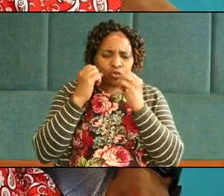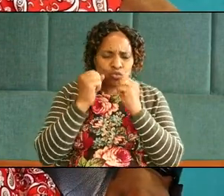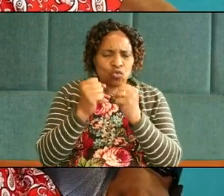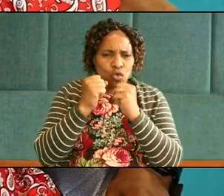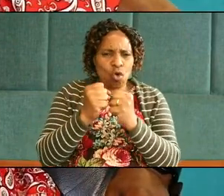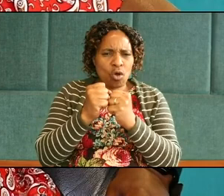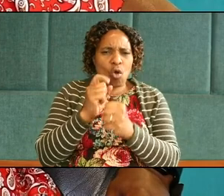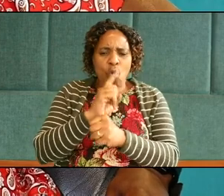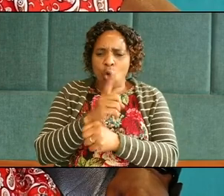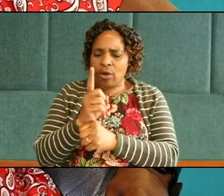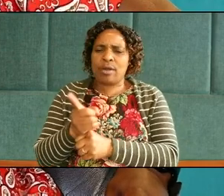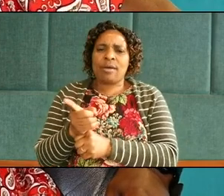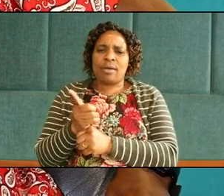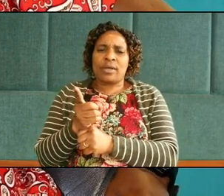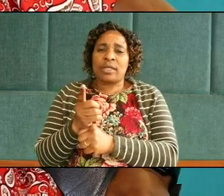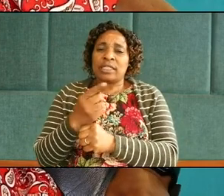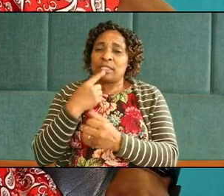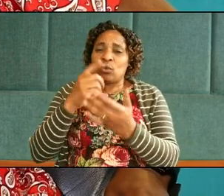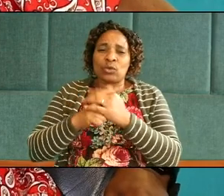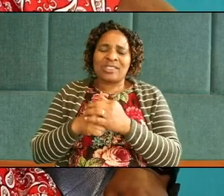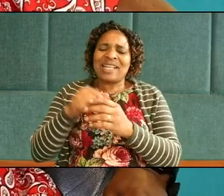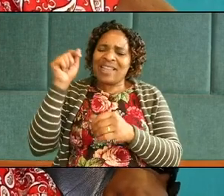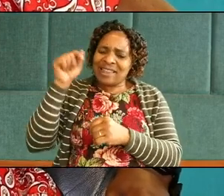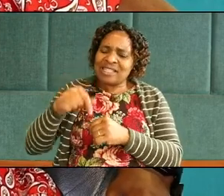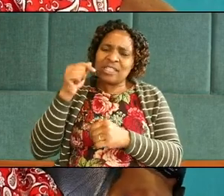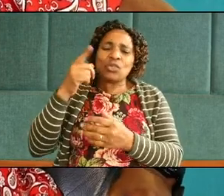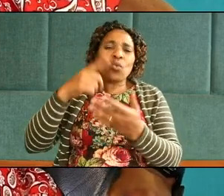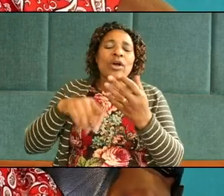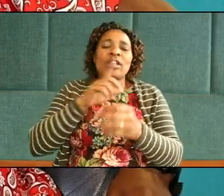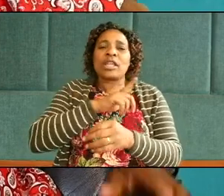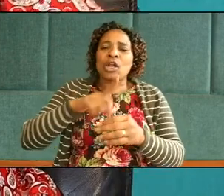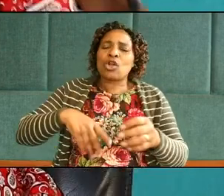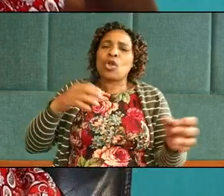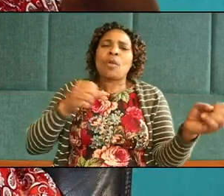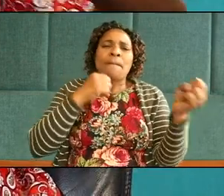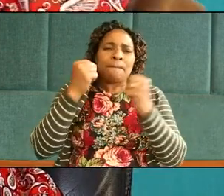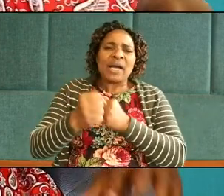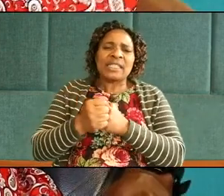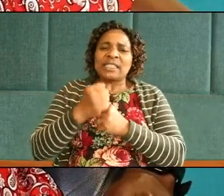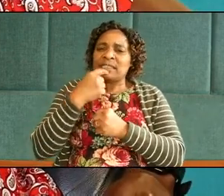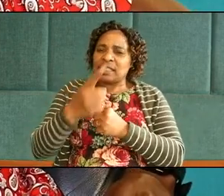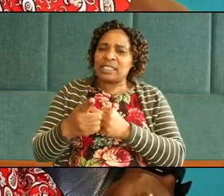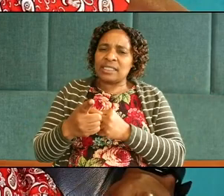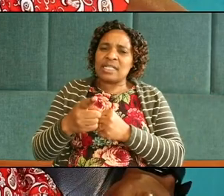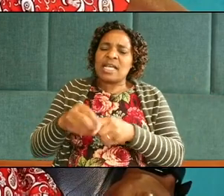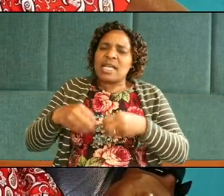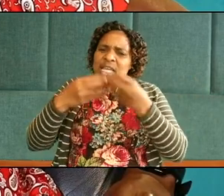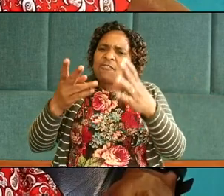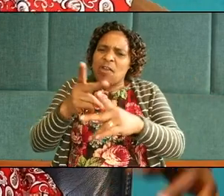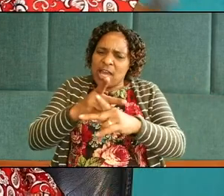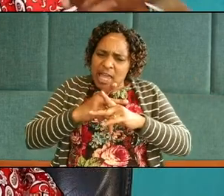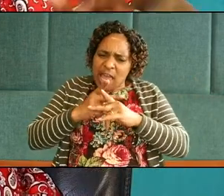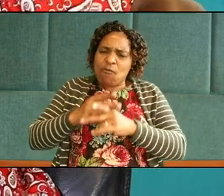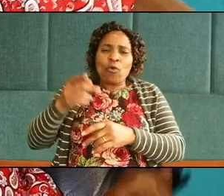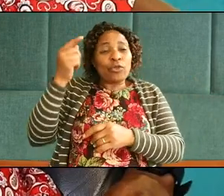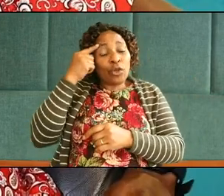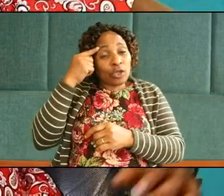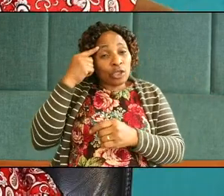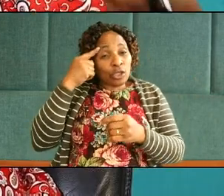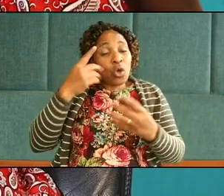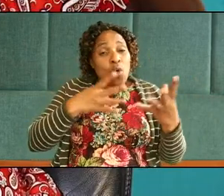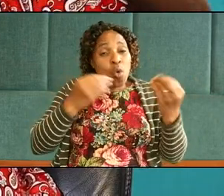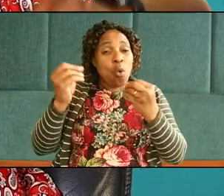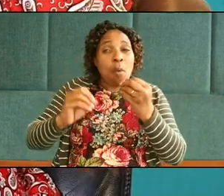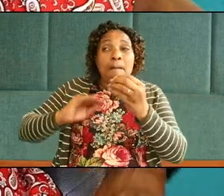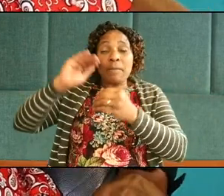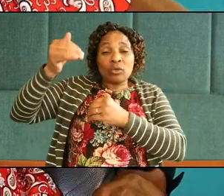condemnation, you know, in that last paragraph where he says, this is what the Lord Almighty says, you know, and he says, give careful thought to your ways. Go up into the mountain